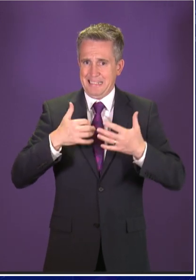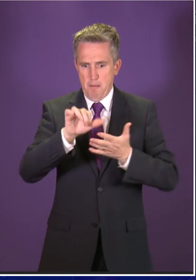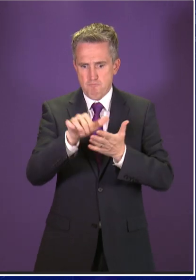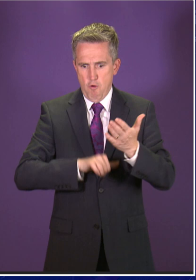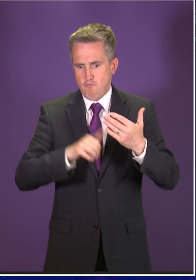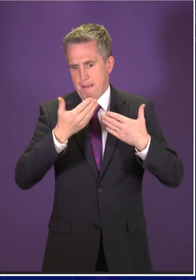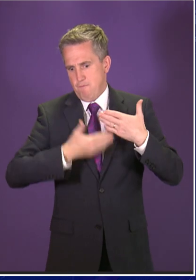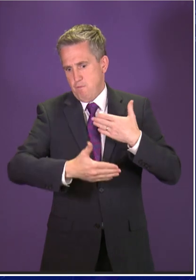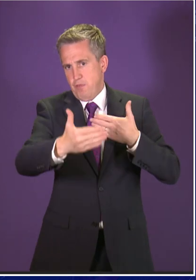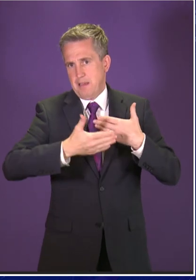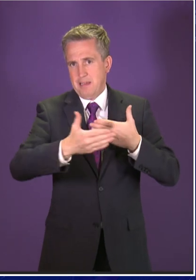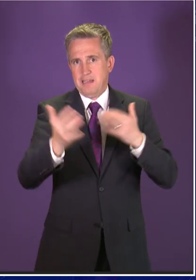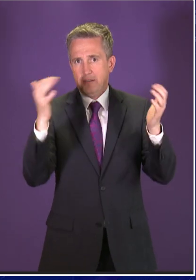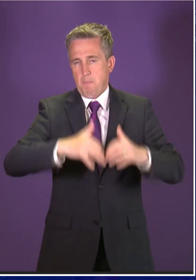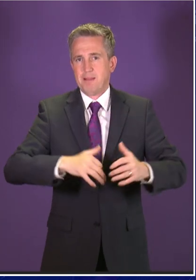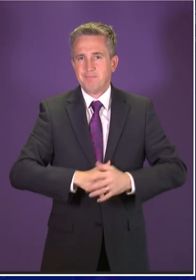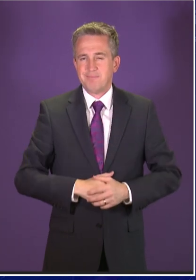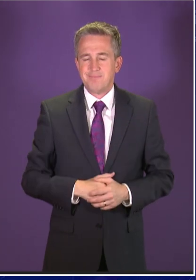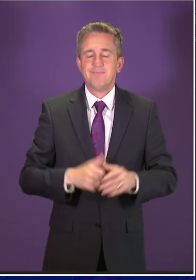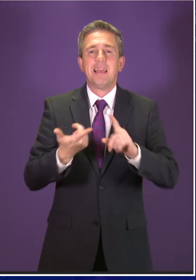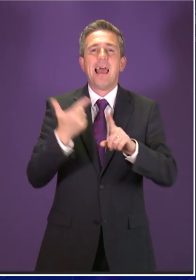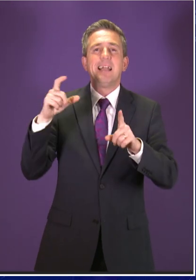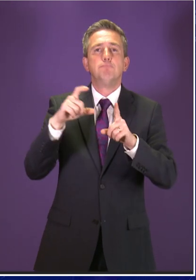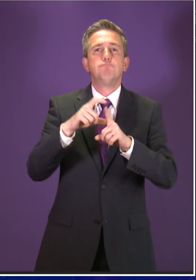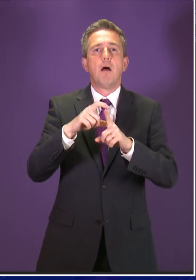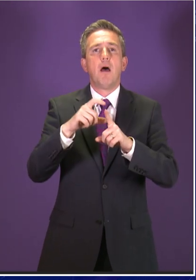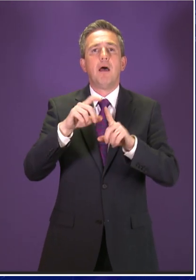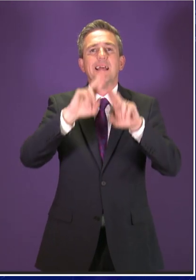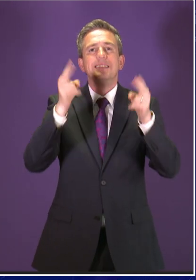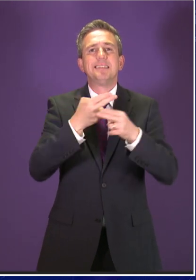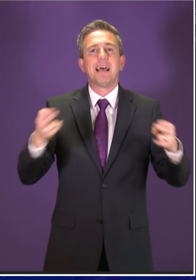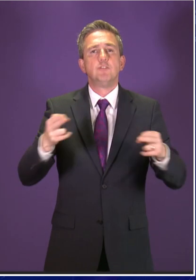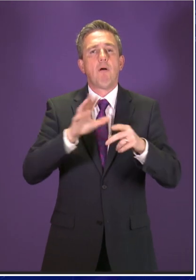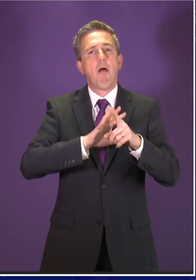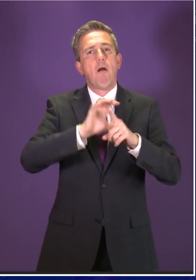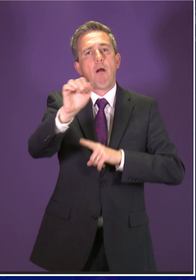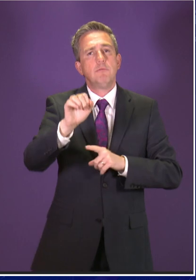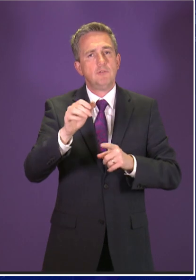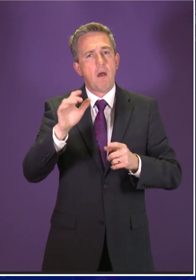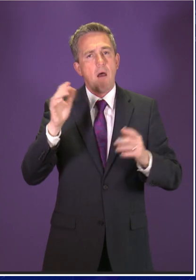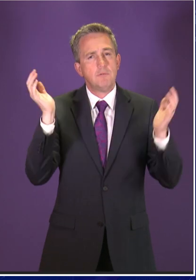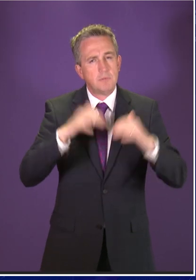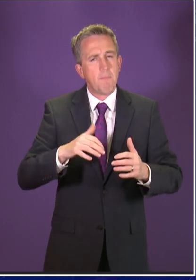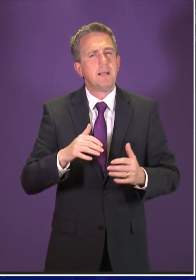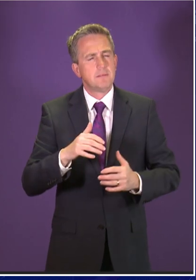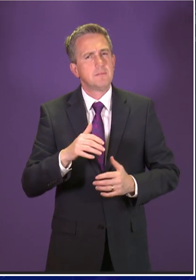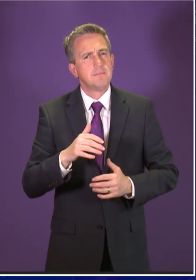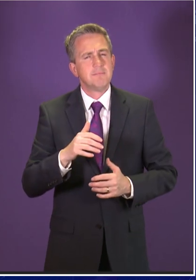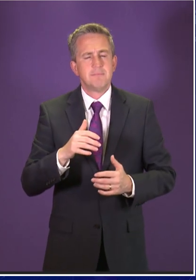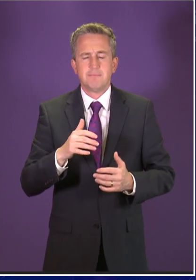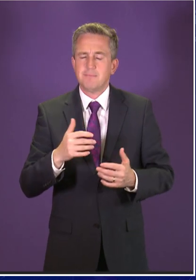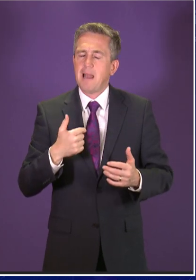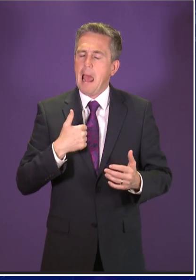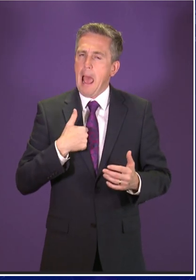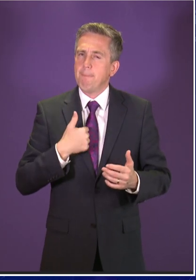for this summit. The Edinburgh International Culture Summit is, without a shadow of a doubt, in my